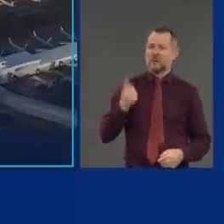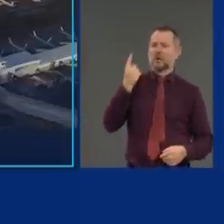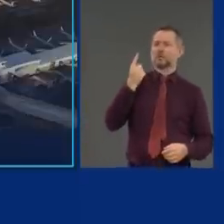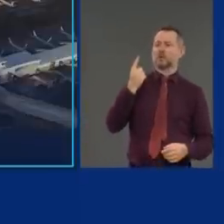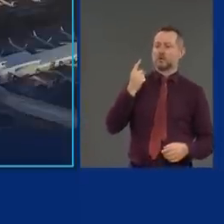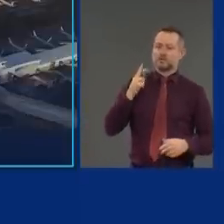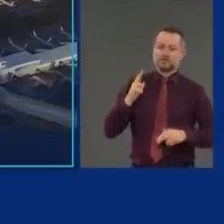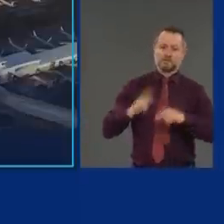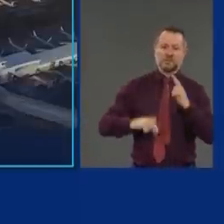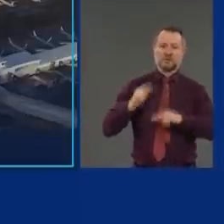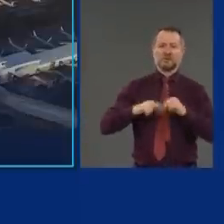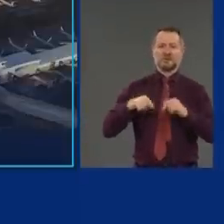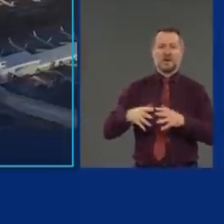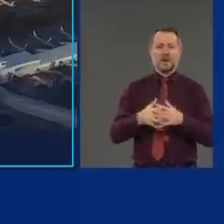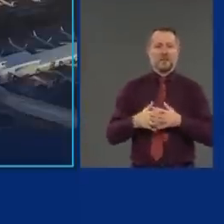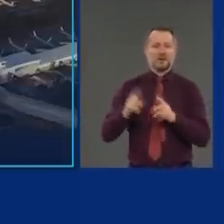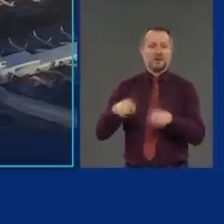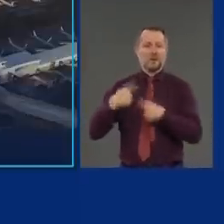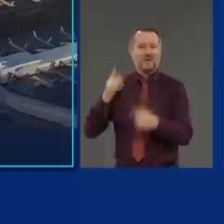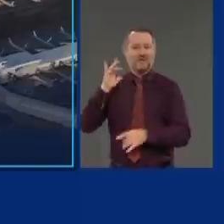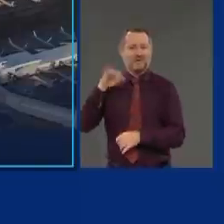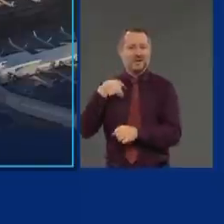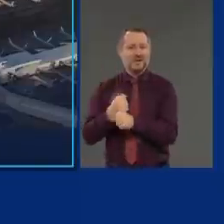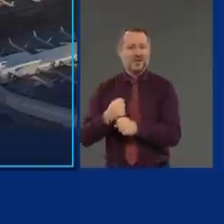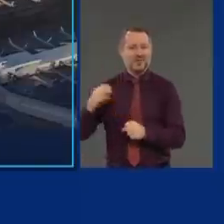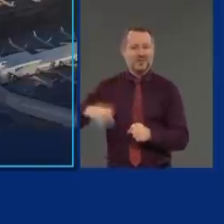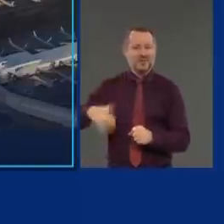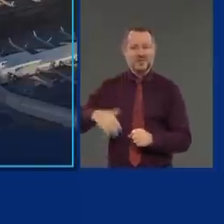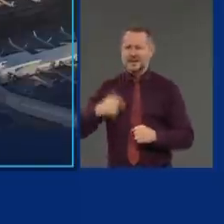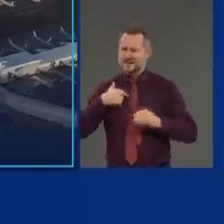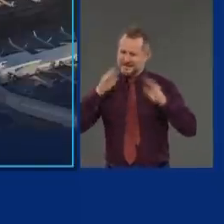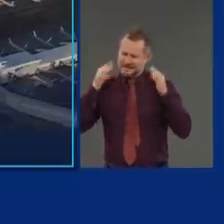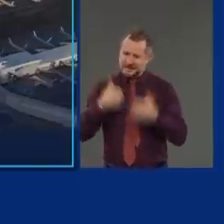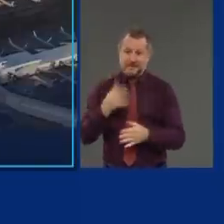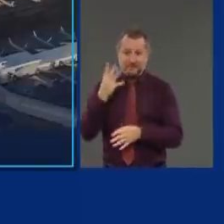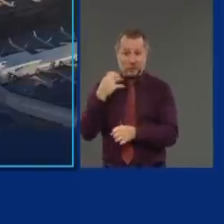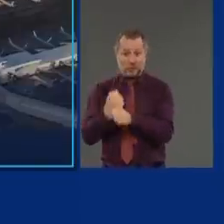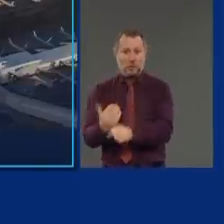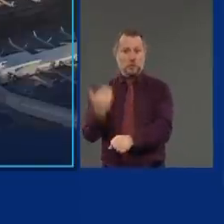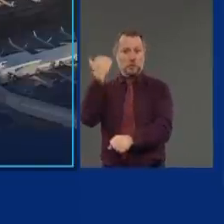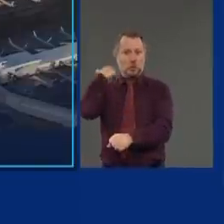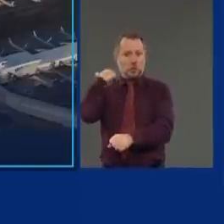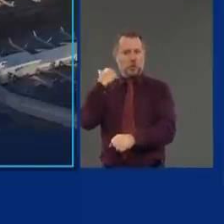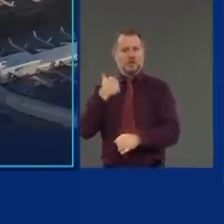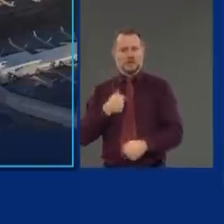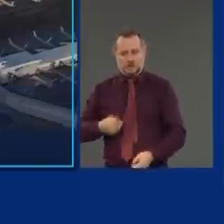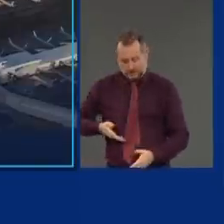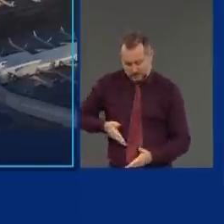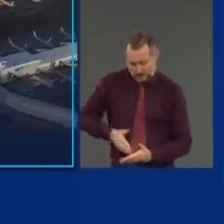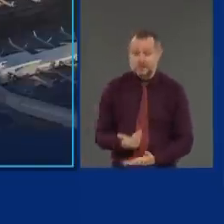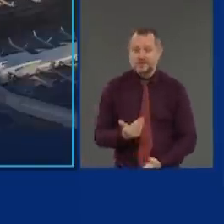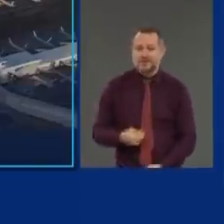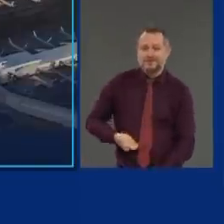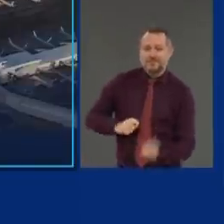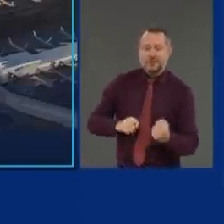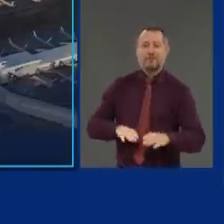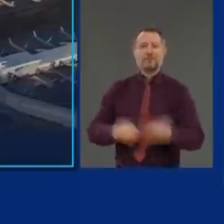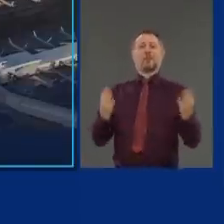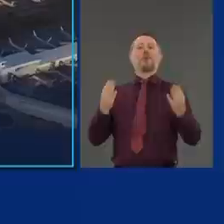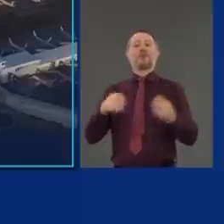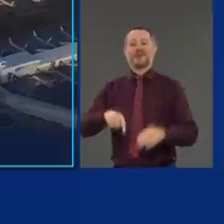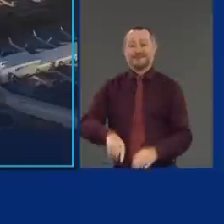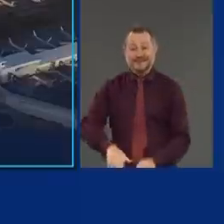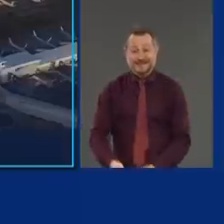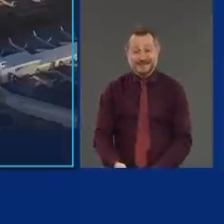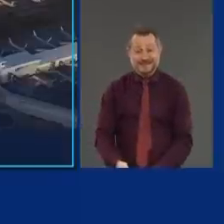progressed with great intensity. 4 years ago, we broke ground on this terminal. 3 years ago, we broke ground on Delta's eastern half